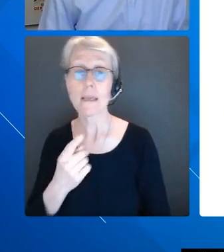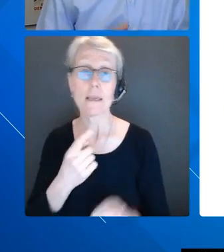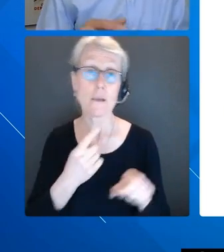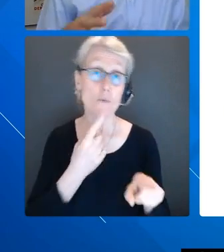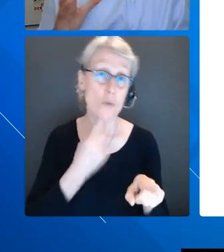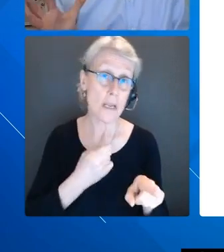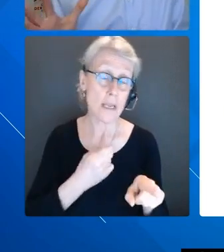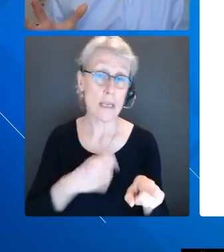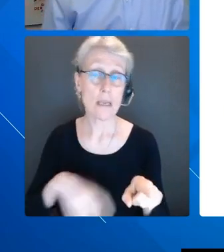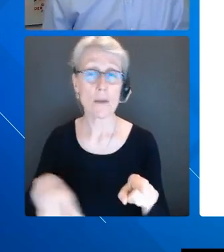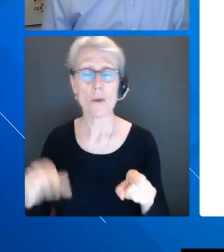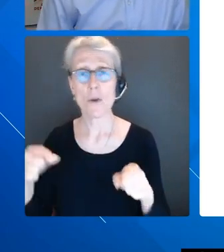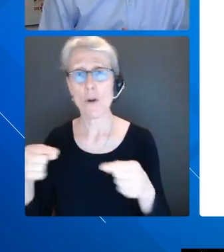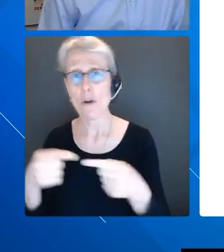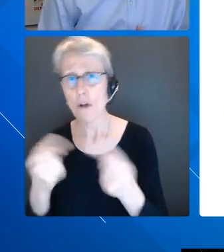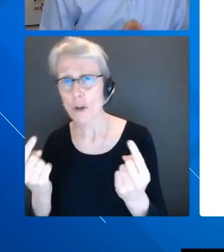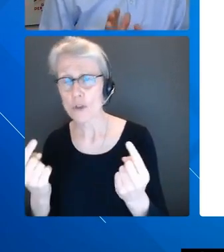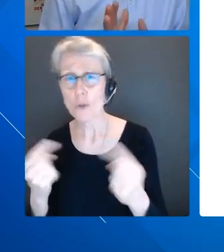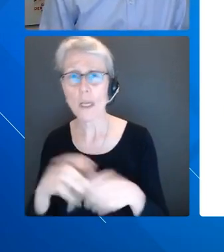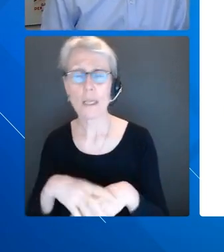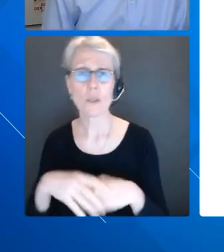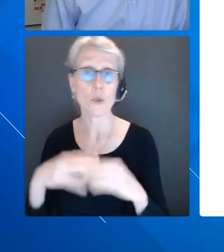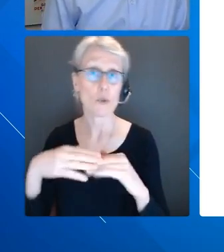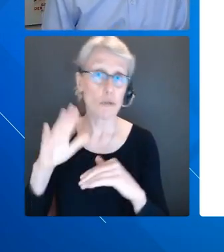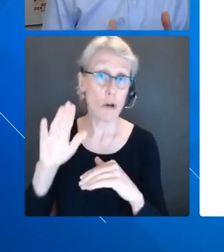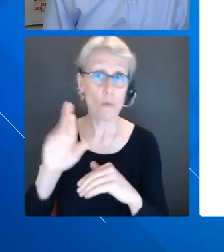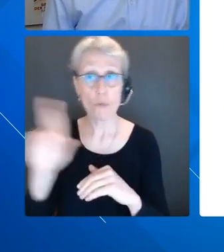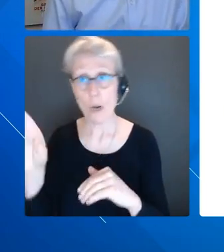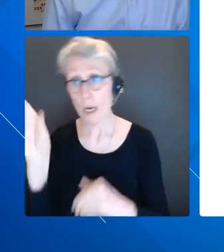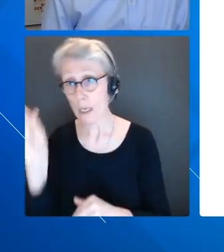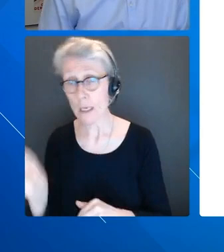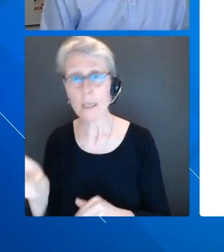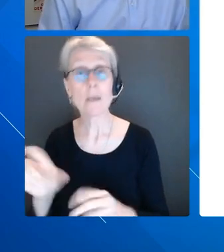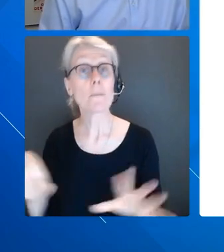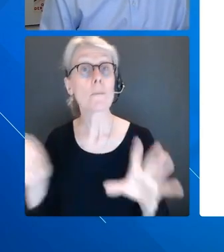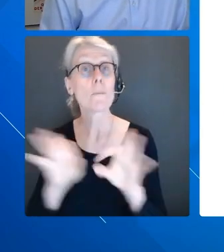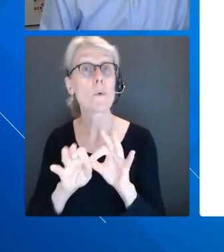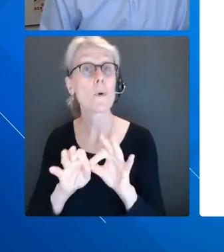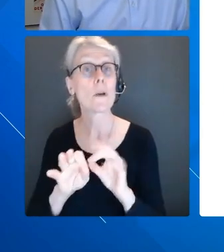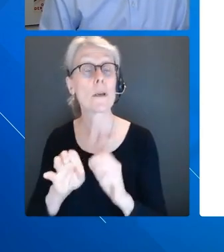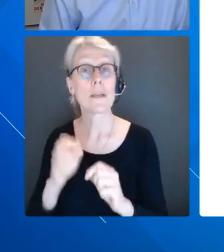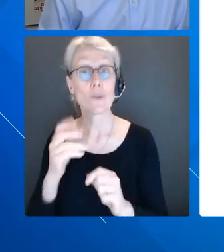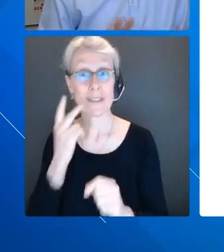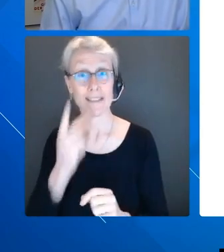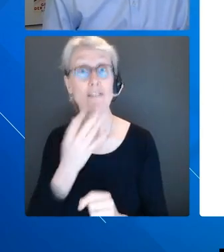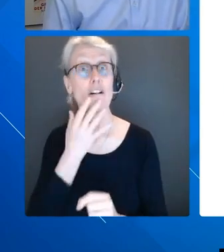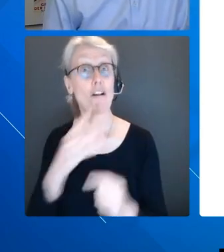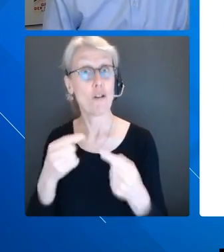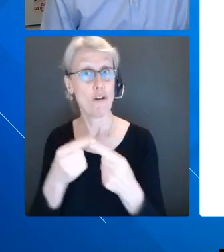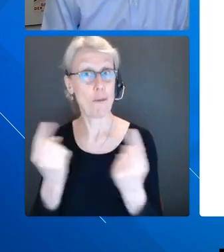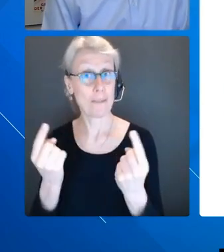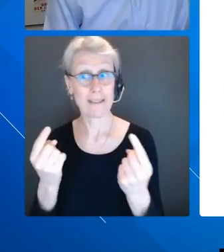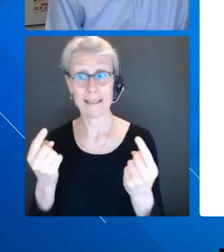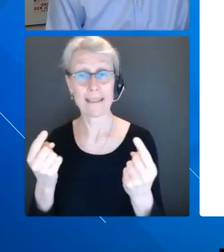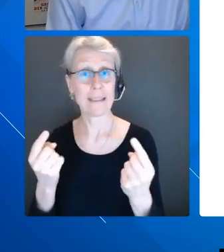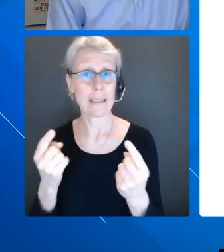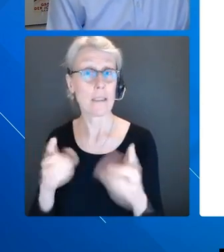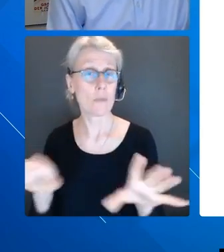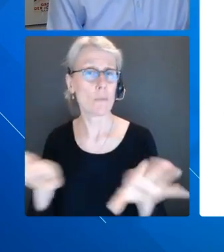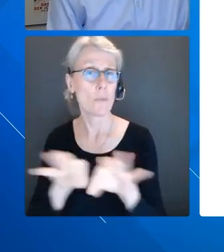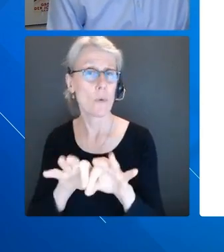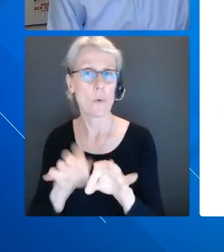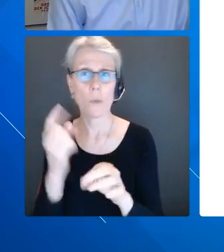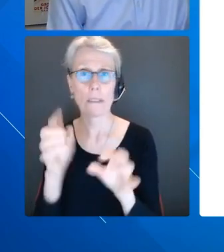contrast is or that it's a type right at the page. The intent is Attendee Hub theme page showing an error, the color contrast is too low. That's all I needed to put, one simple